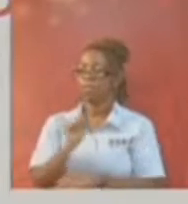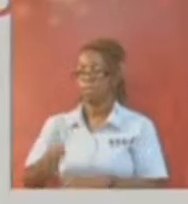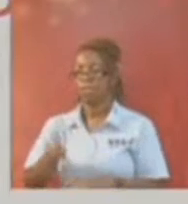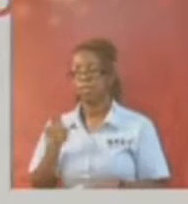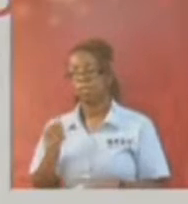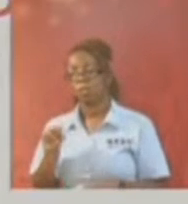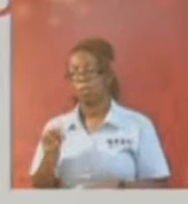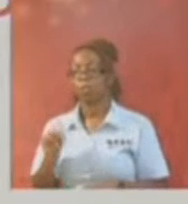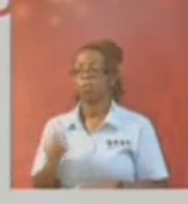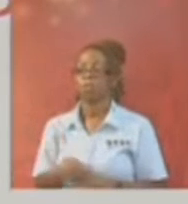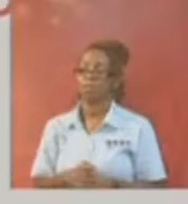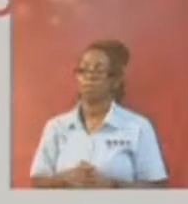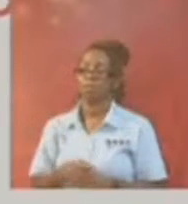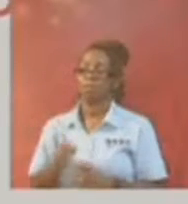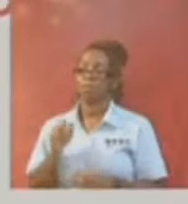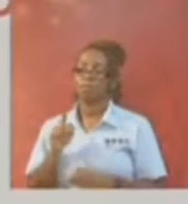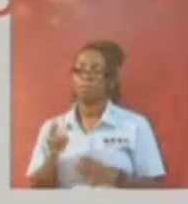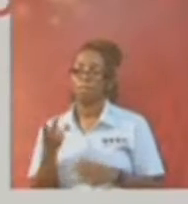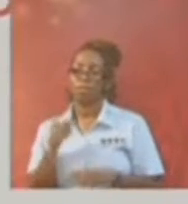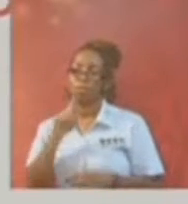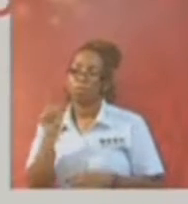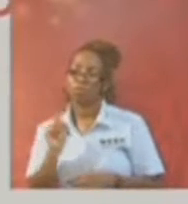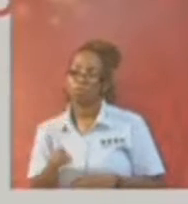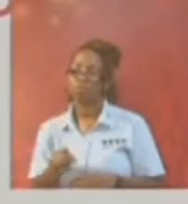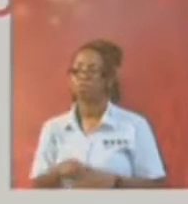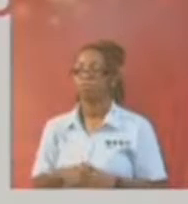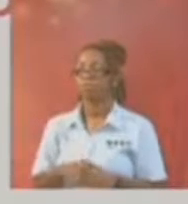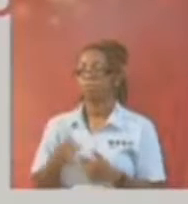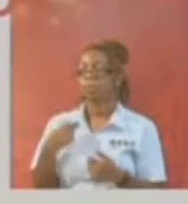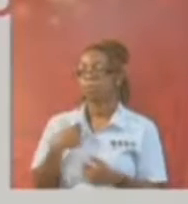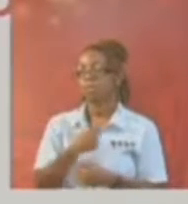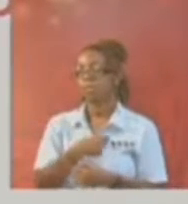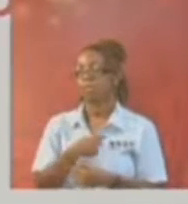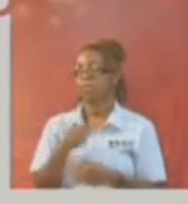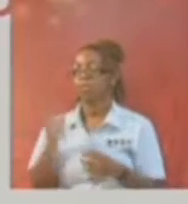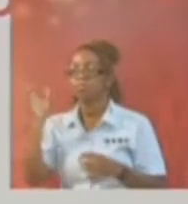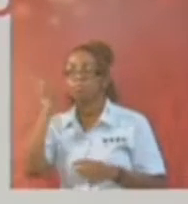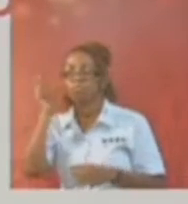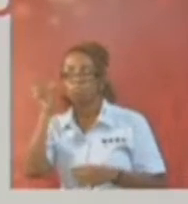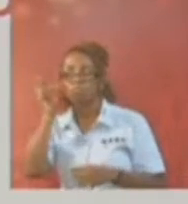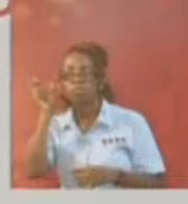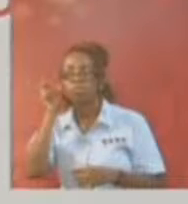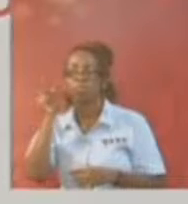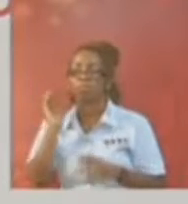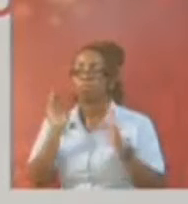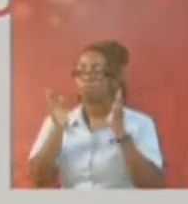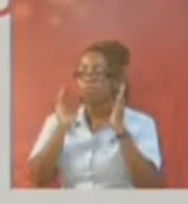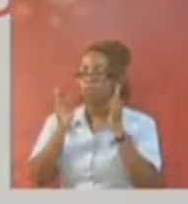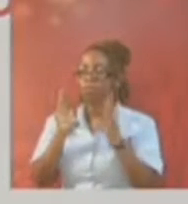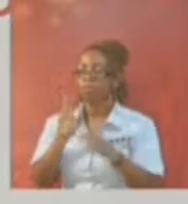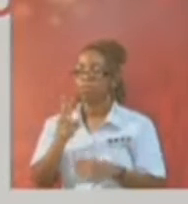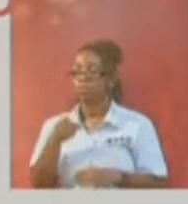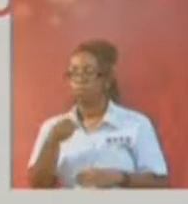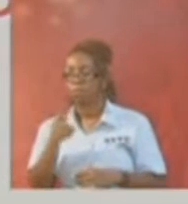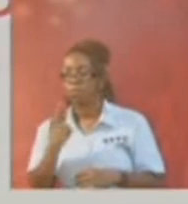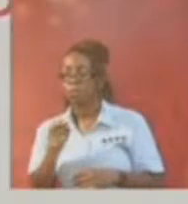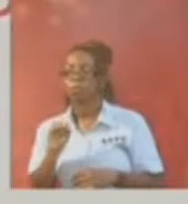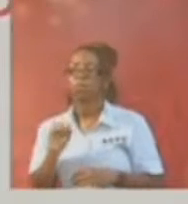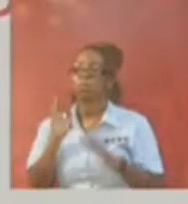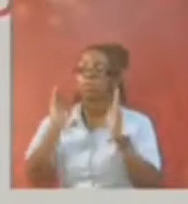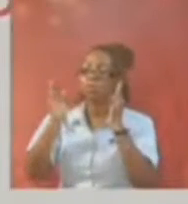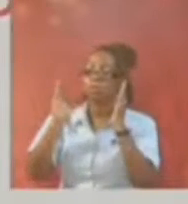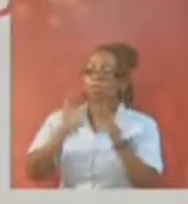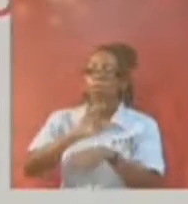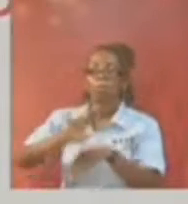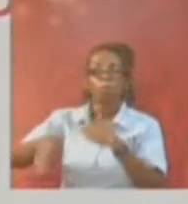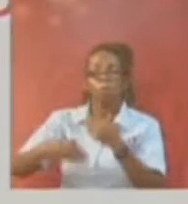Tobago's government and Ministry of Health of the existing evidence. So what we do is not that we're seeking the